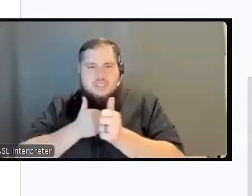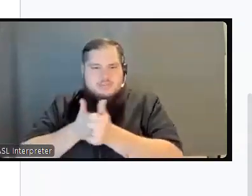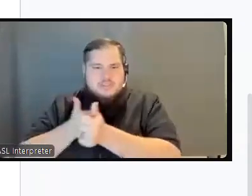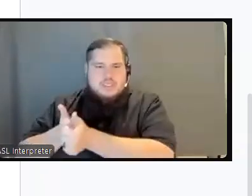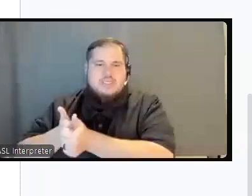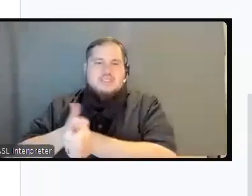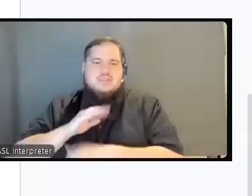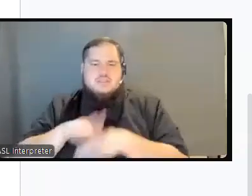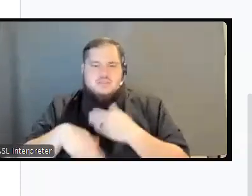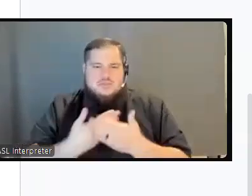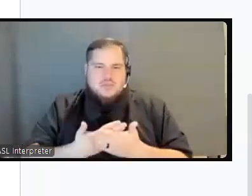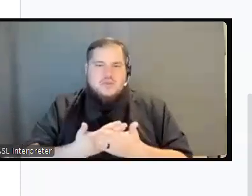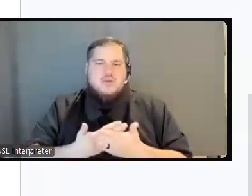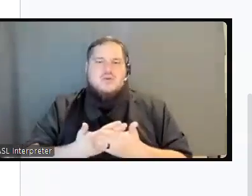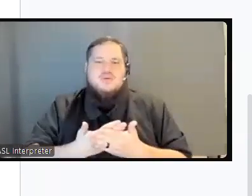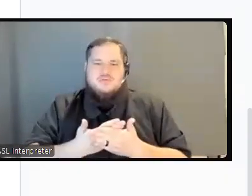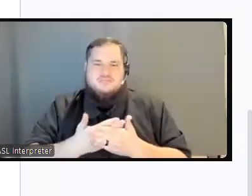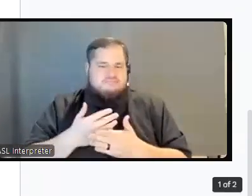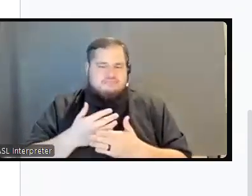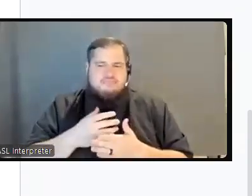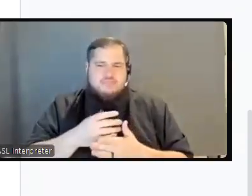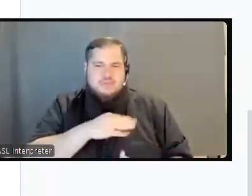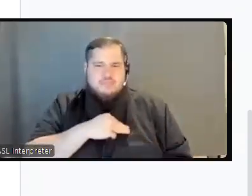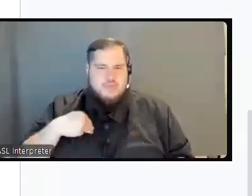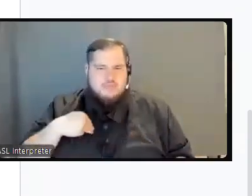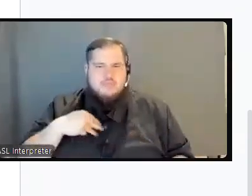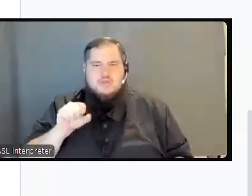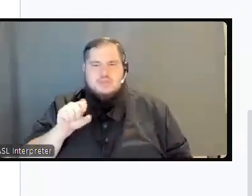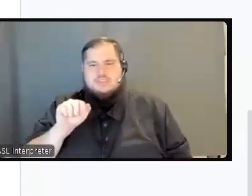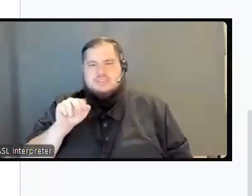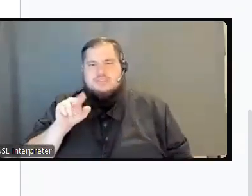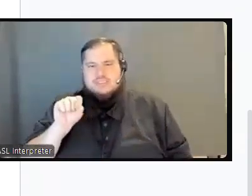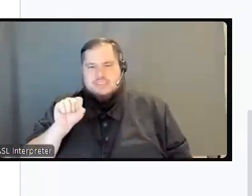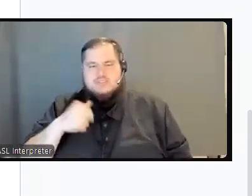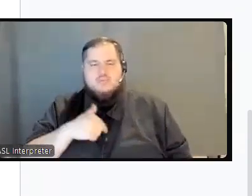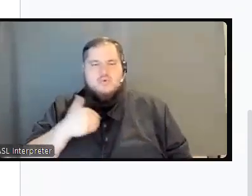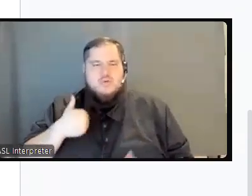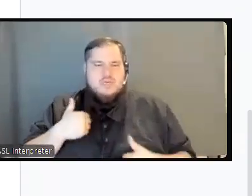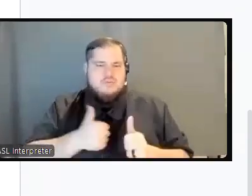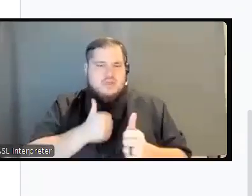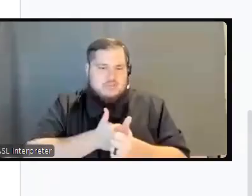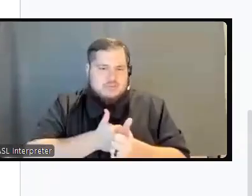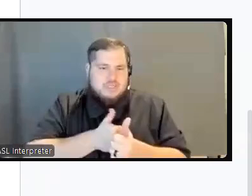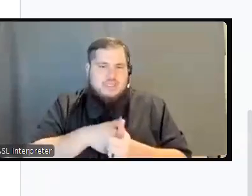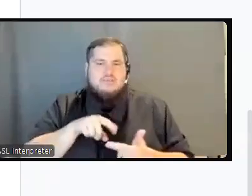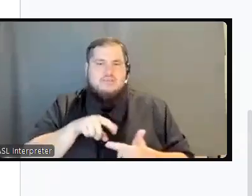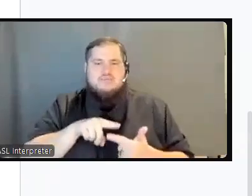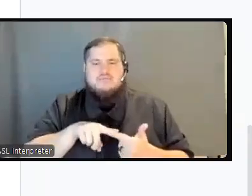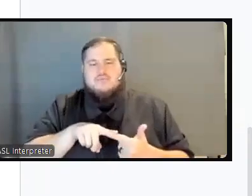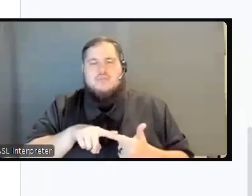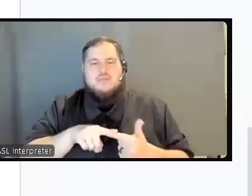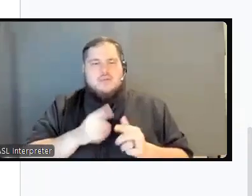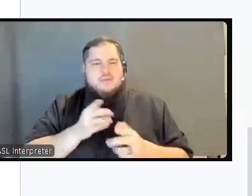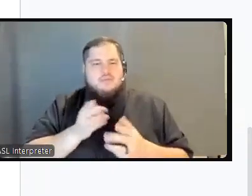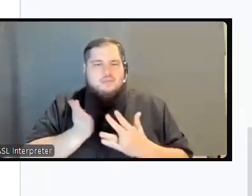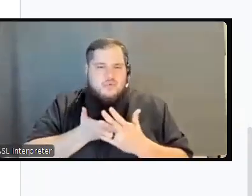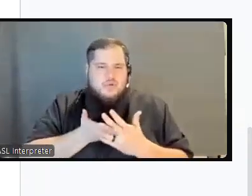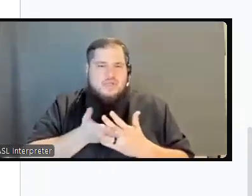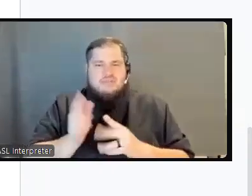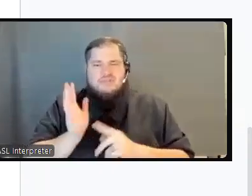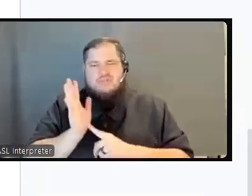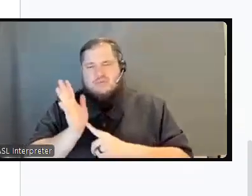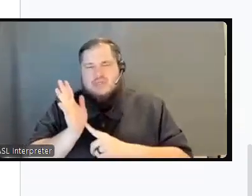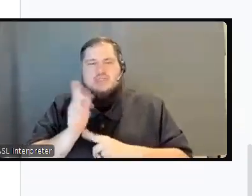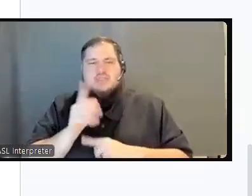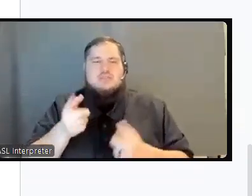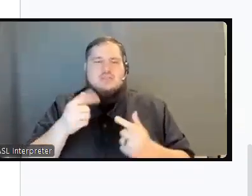member reapplication status. We'll get a update on that. We'll have a break for about 5 minutes. We'll come back and do a performance hub